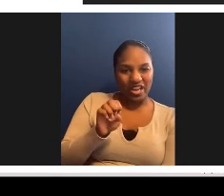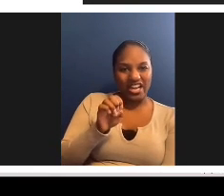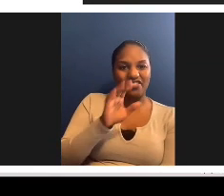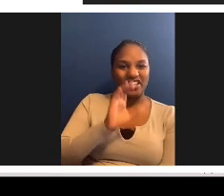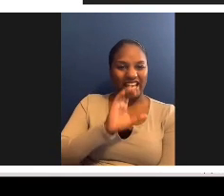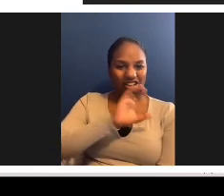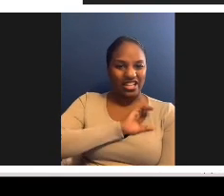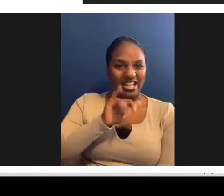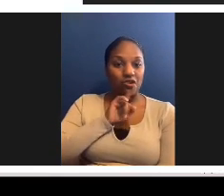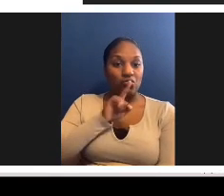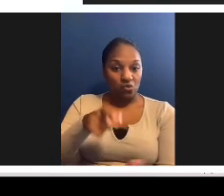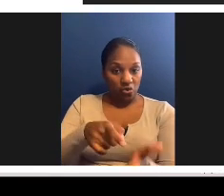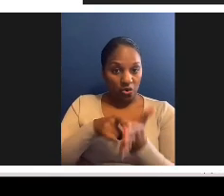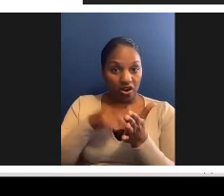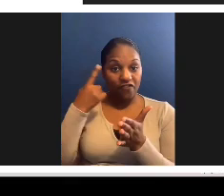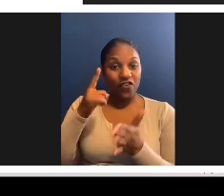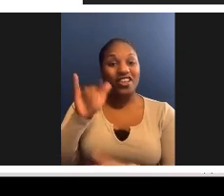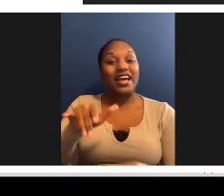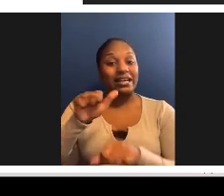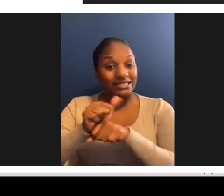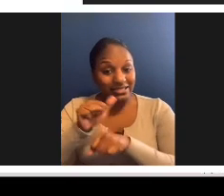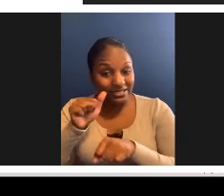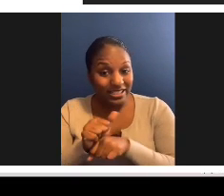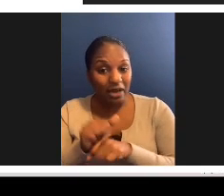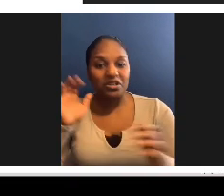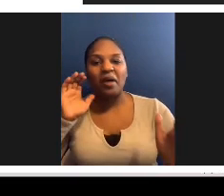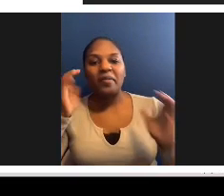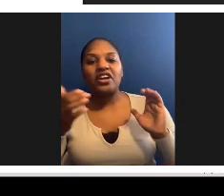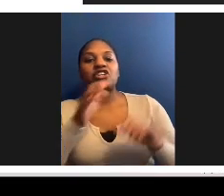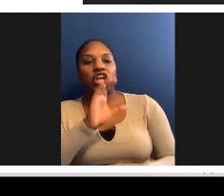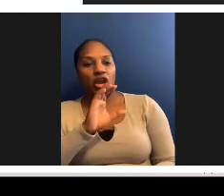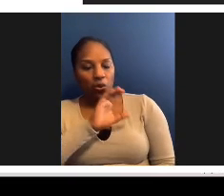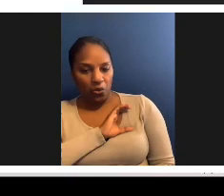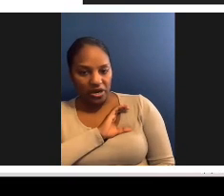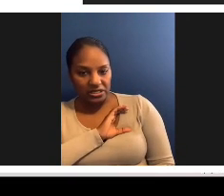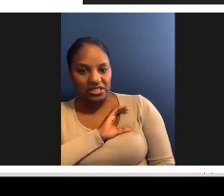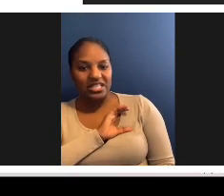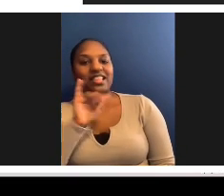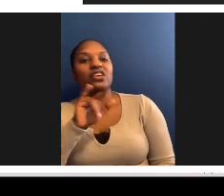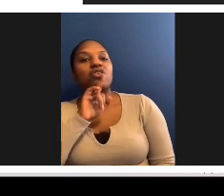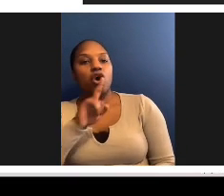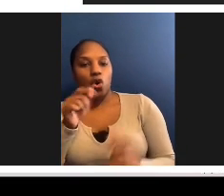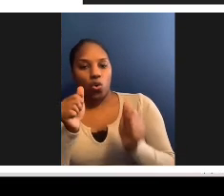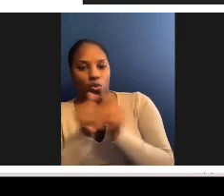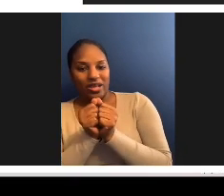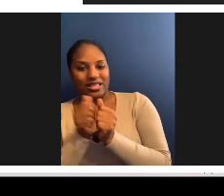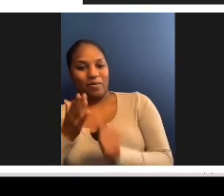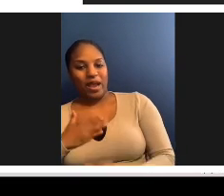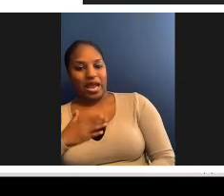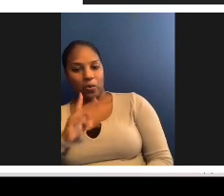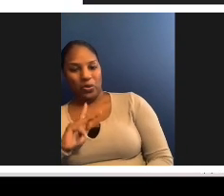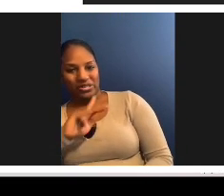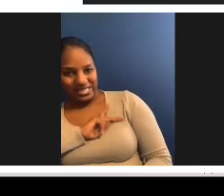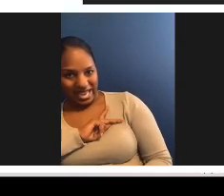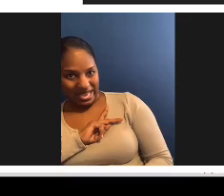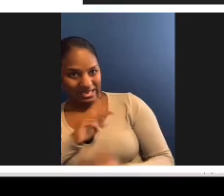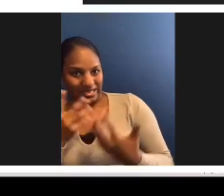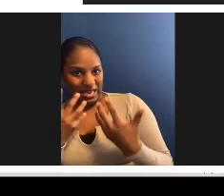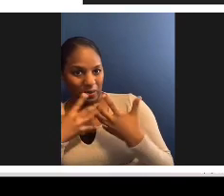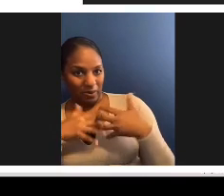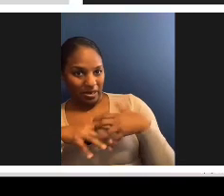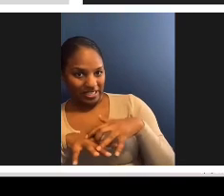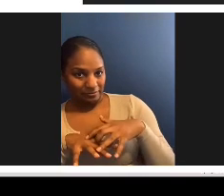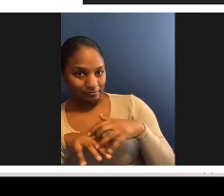are required for that job as compared to the characteristics that are with my personality blend.